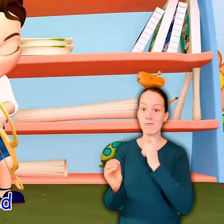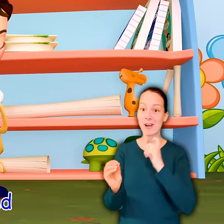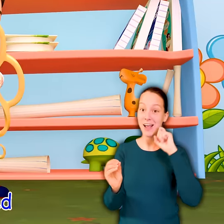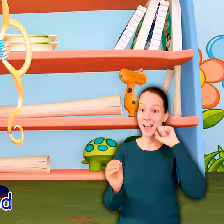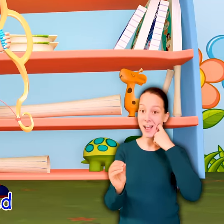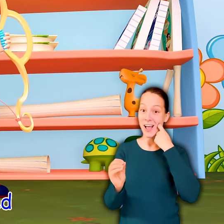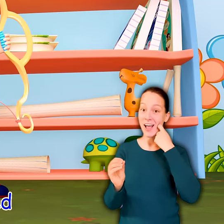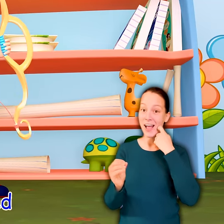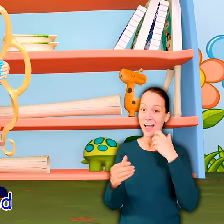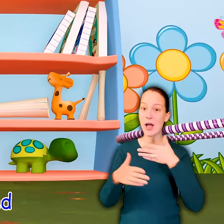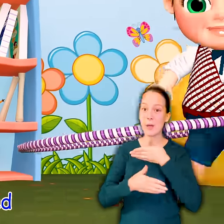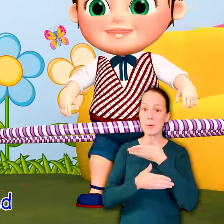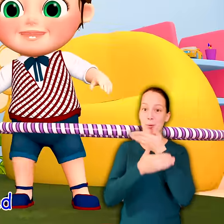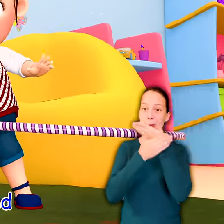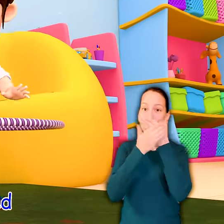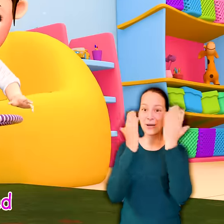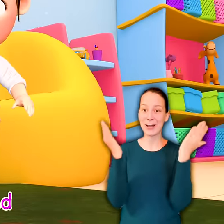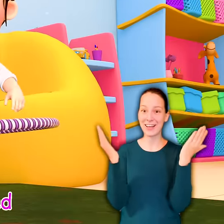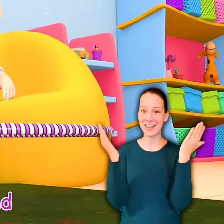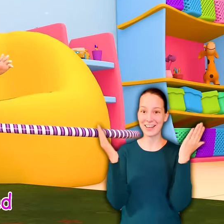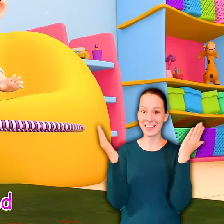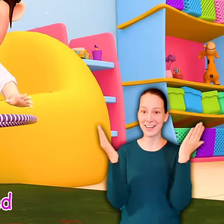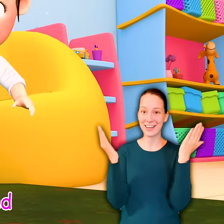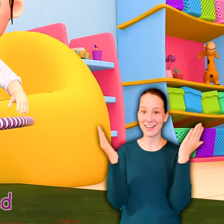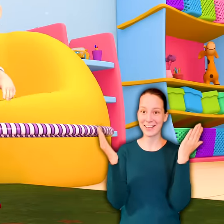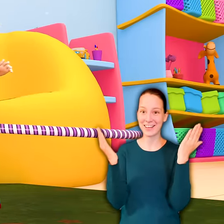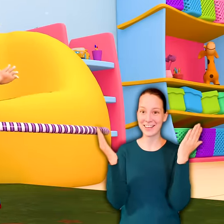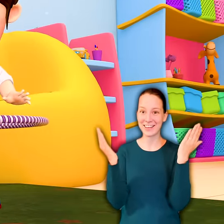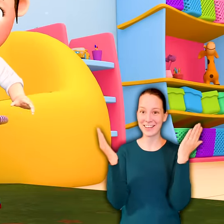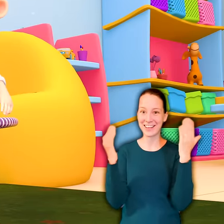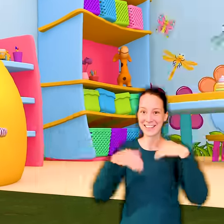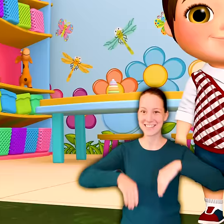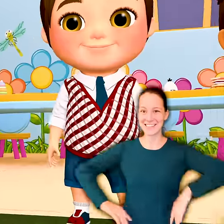and not one red apple remains